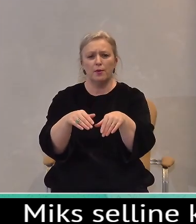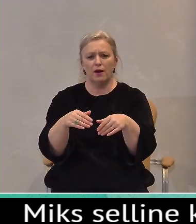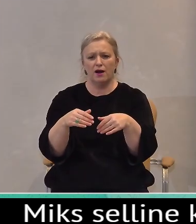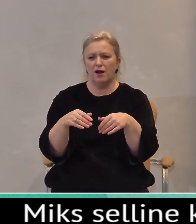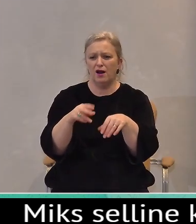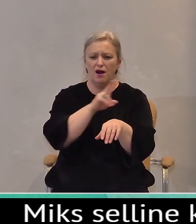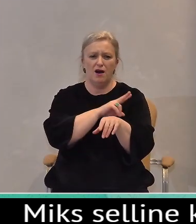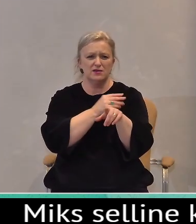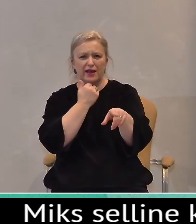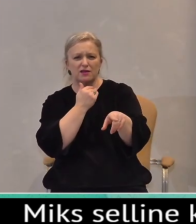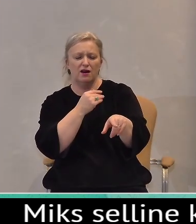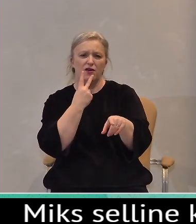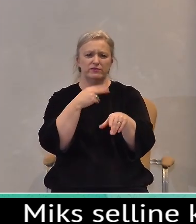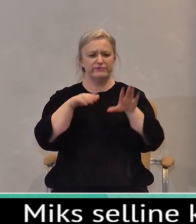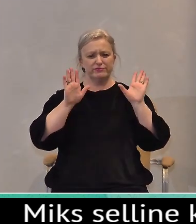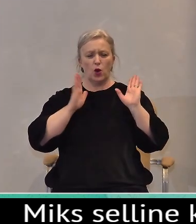Previously,